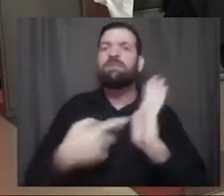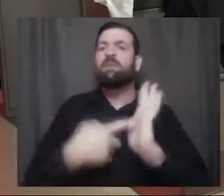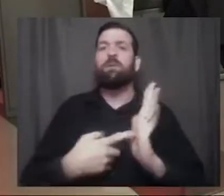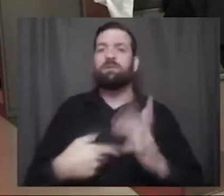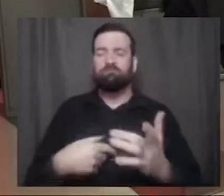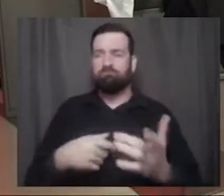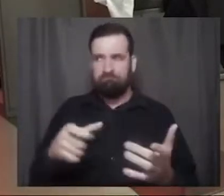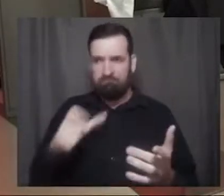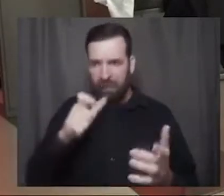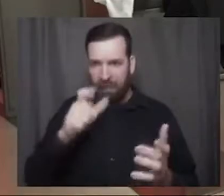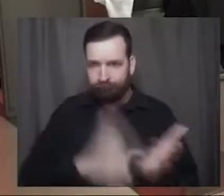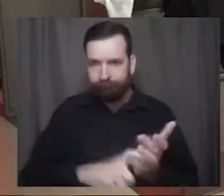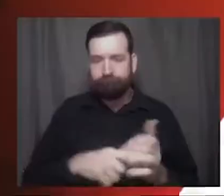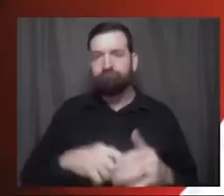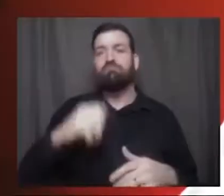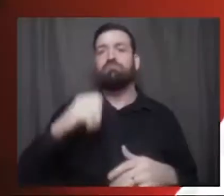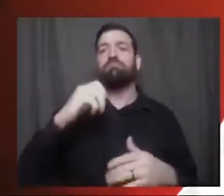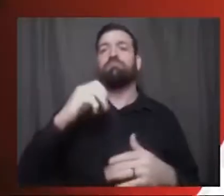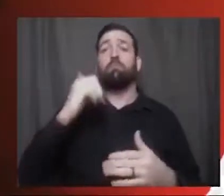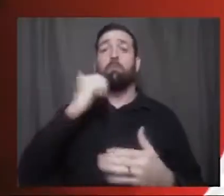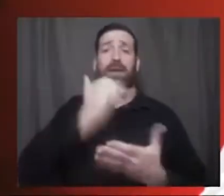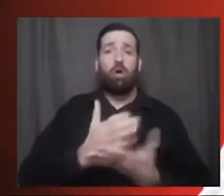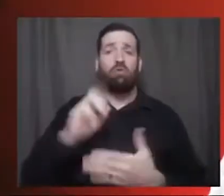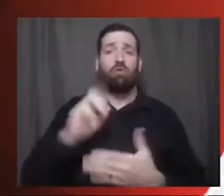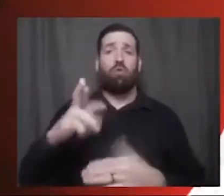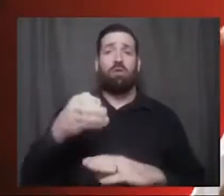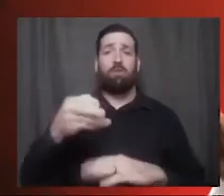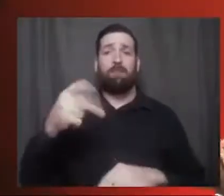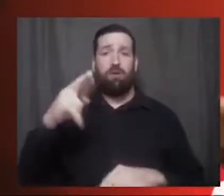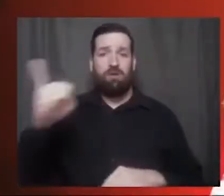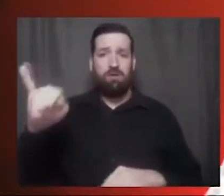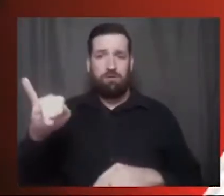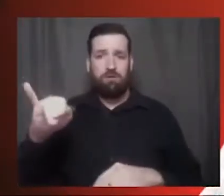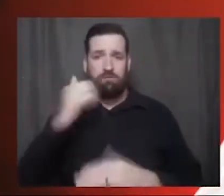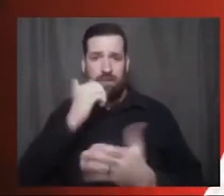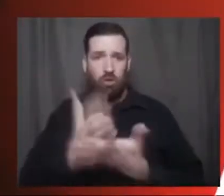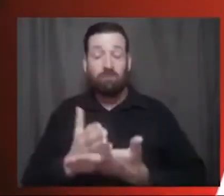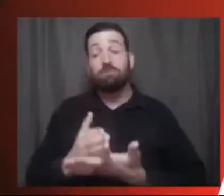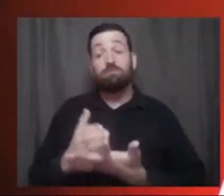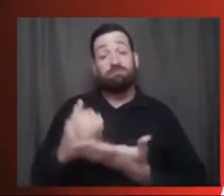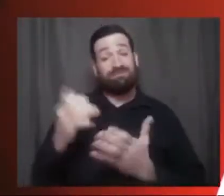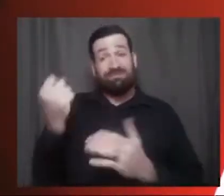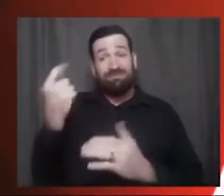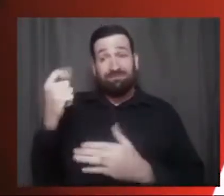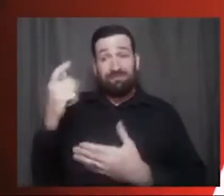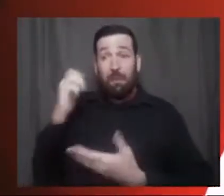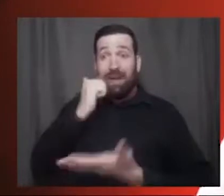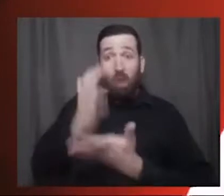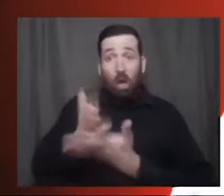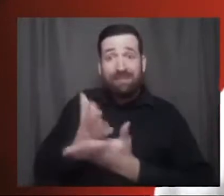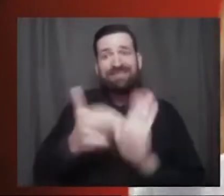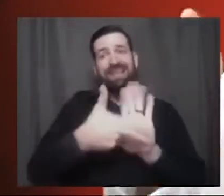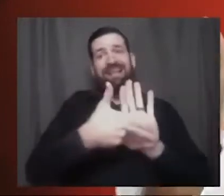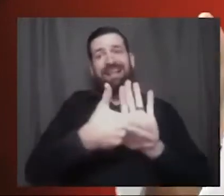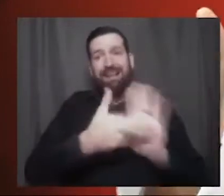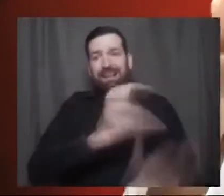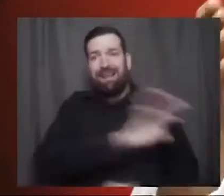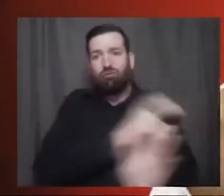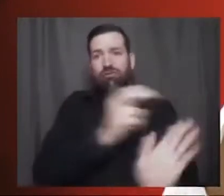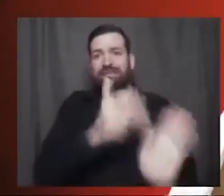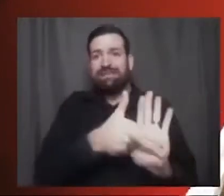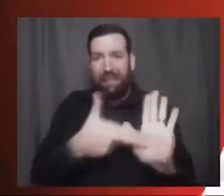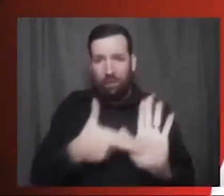or menopause? Well, going back a little bit, the menopause is a clinical diagnosis, so you only diagnose menopause 1 year after it starts.